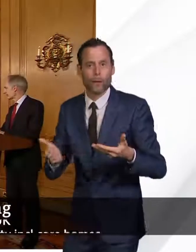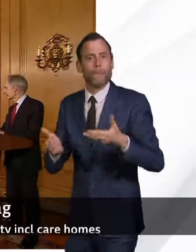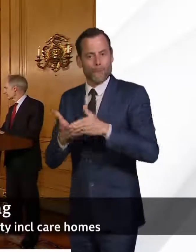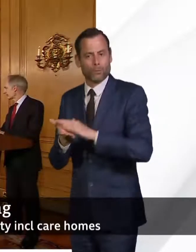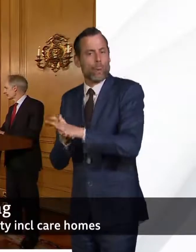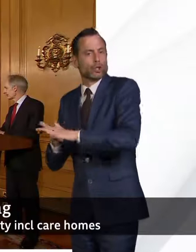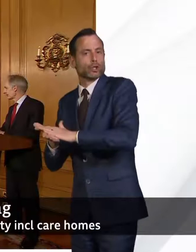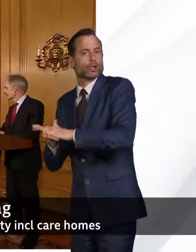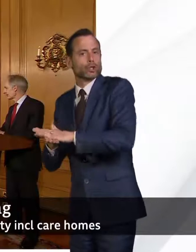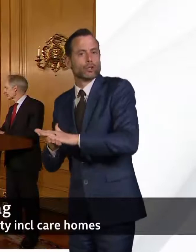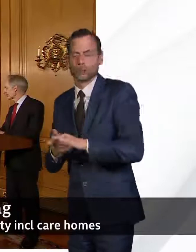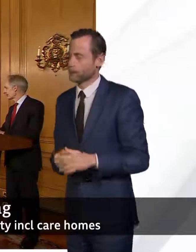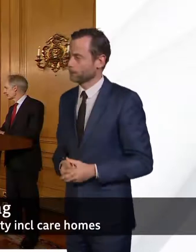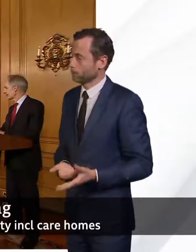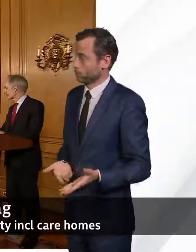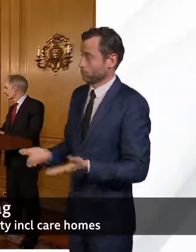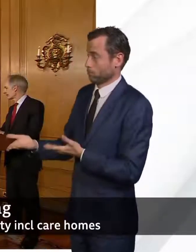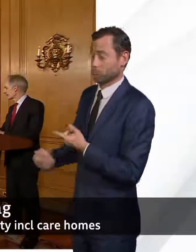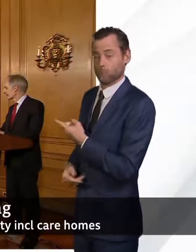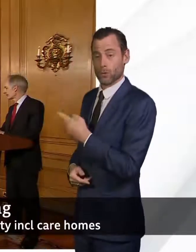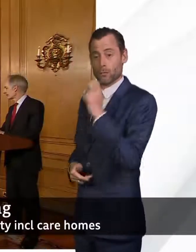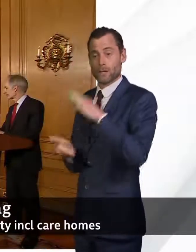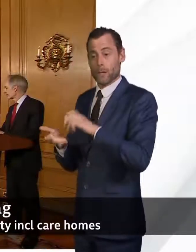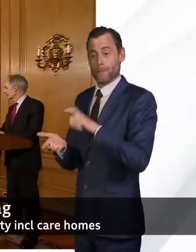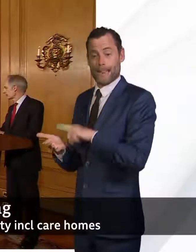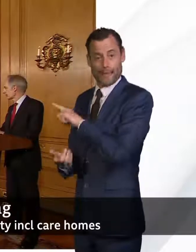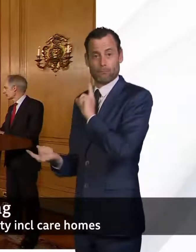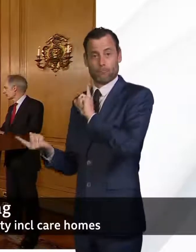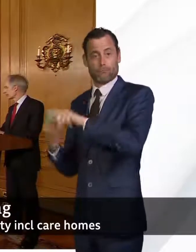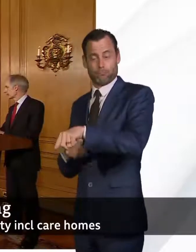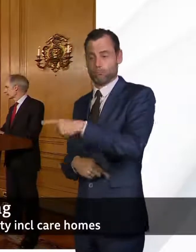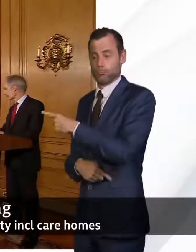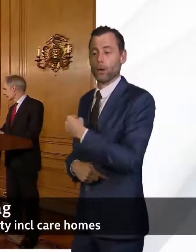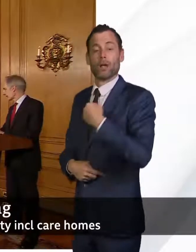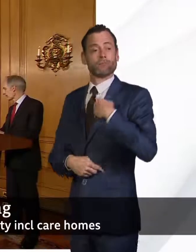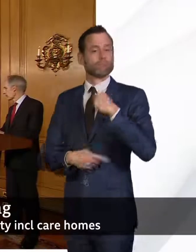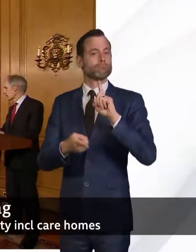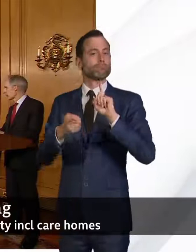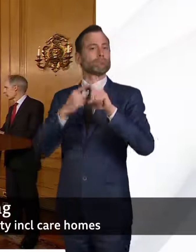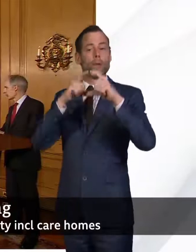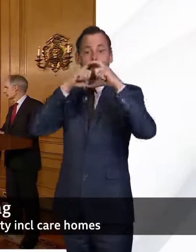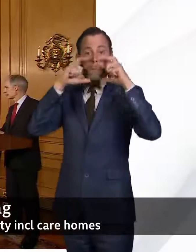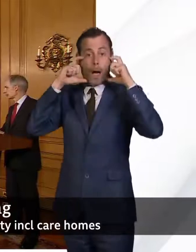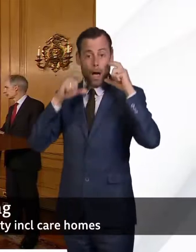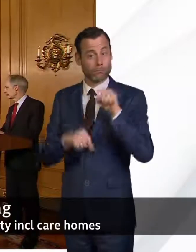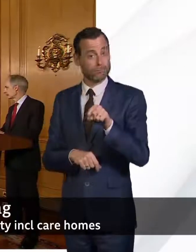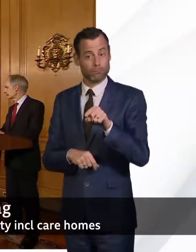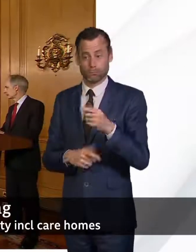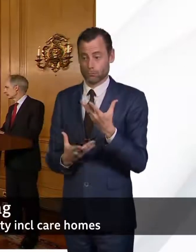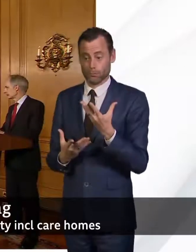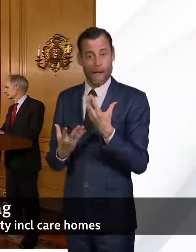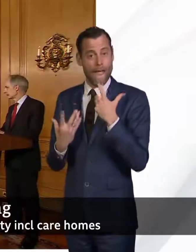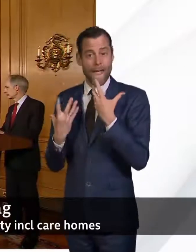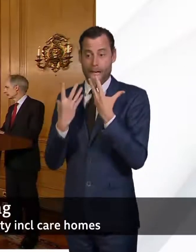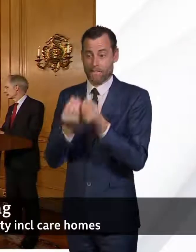to Professor McLean. What I'd say is that on face masks, we are guided by the science, and the